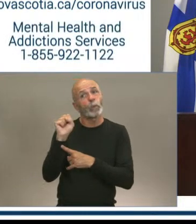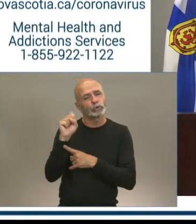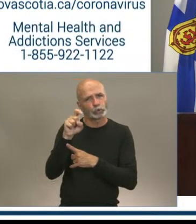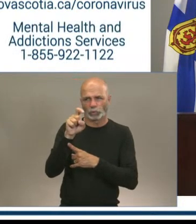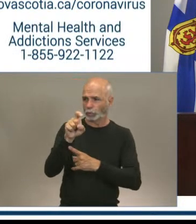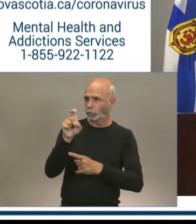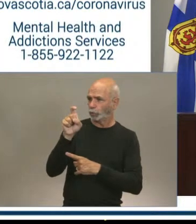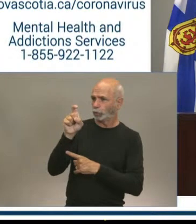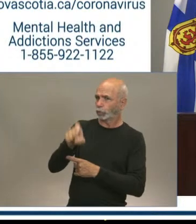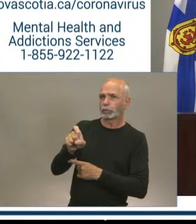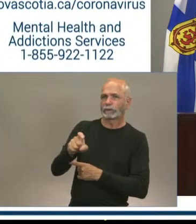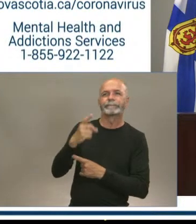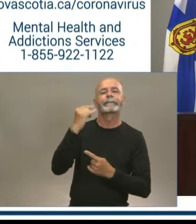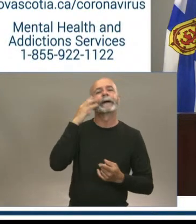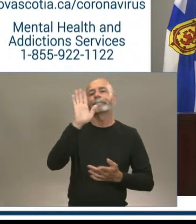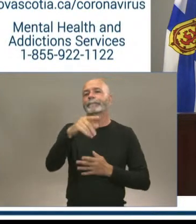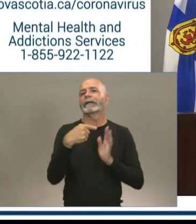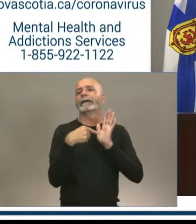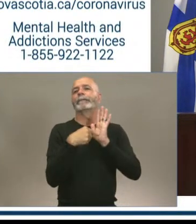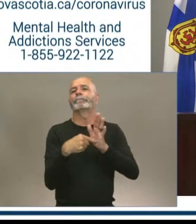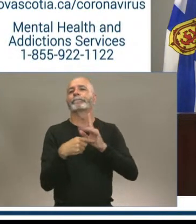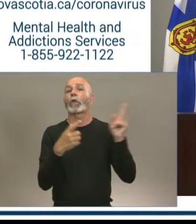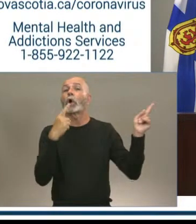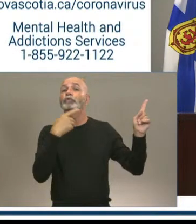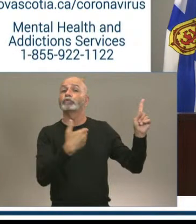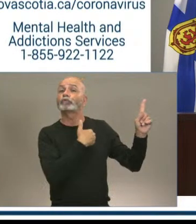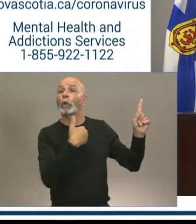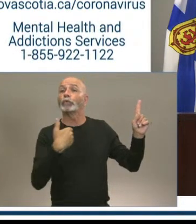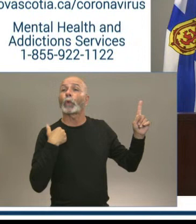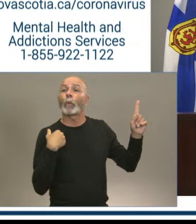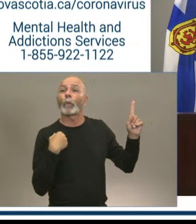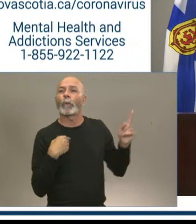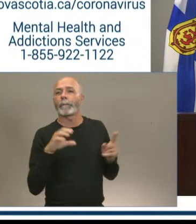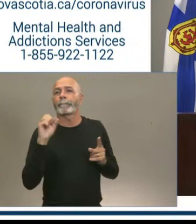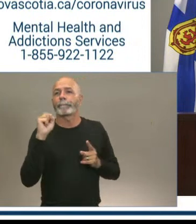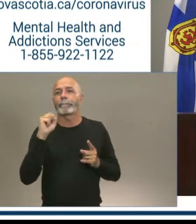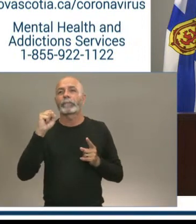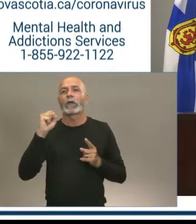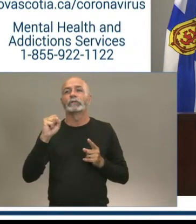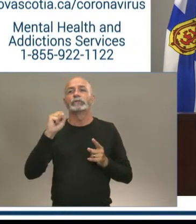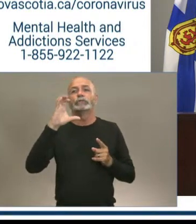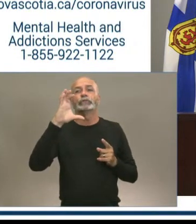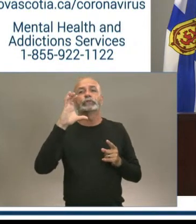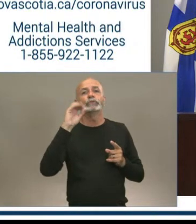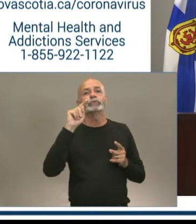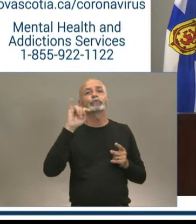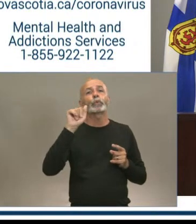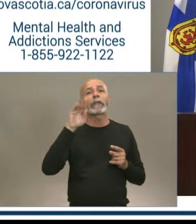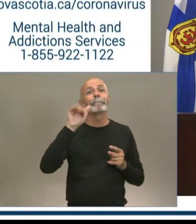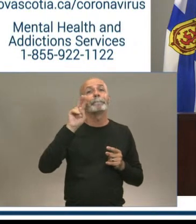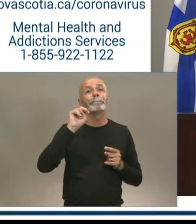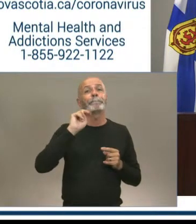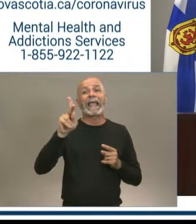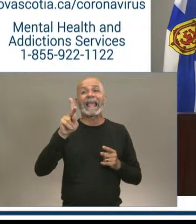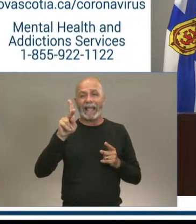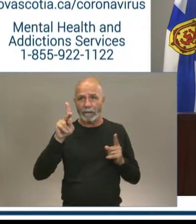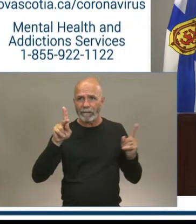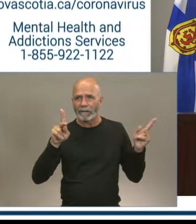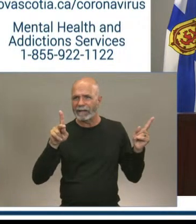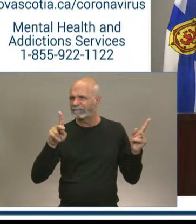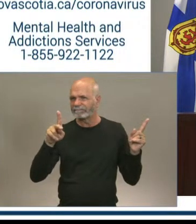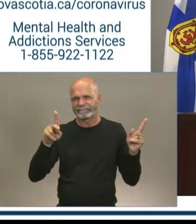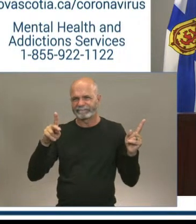like they just did at the Scotiabank Arena in Toronto? Nearly 27,000 COVID-19 vaccines were done on